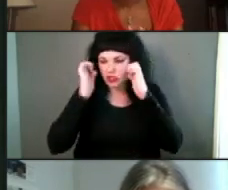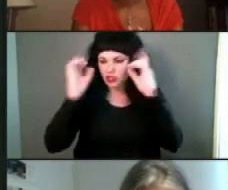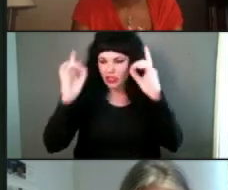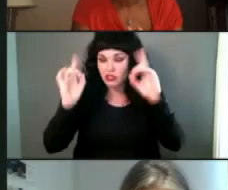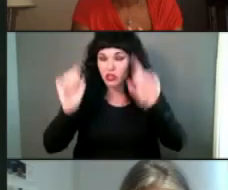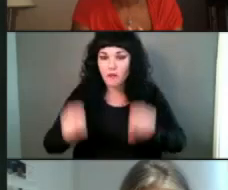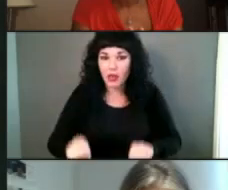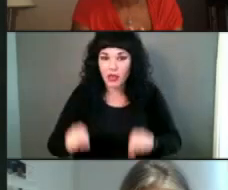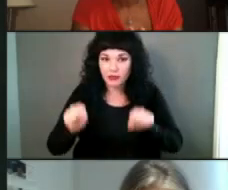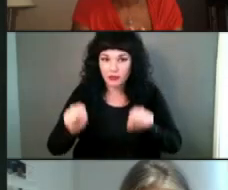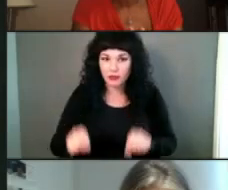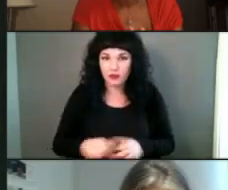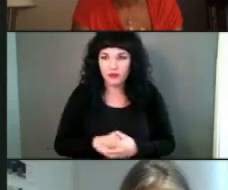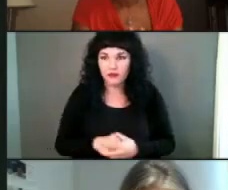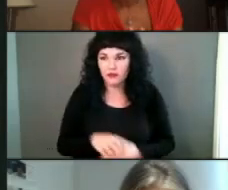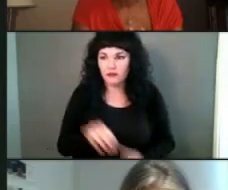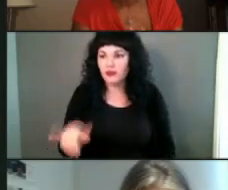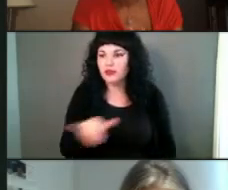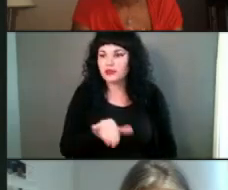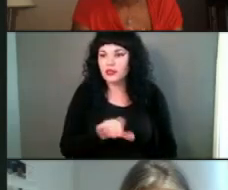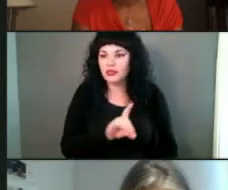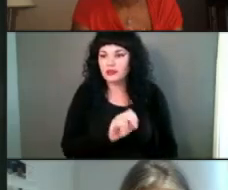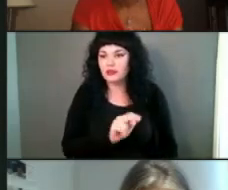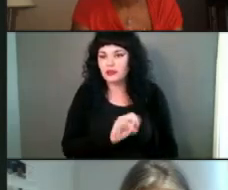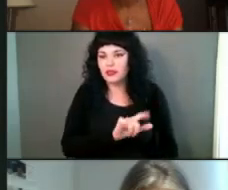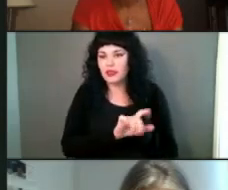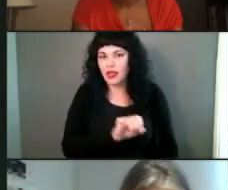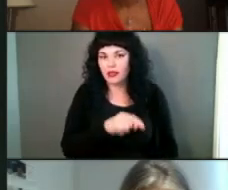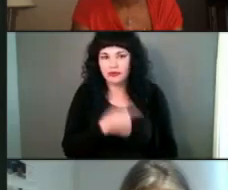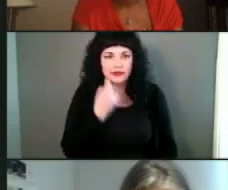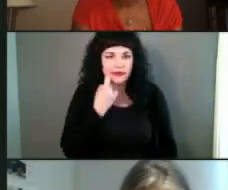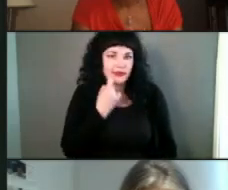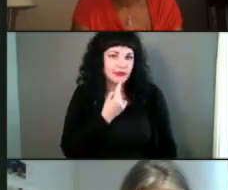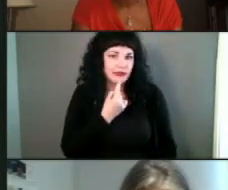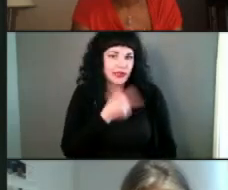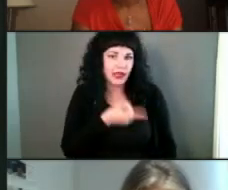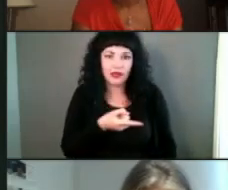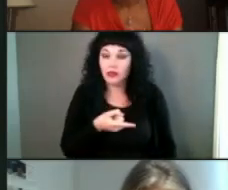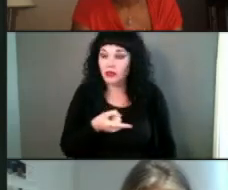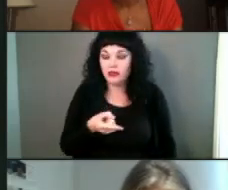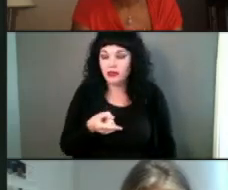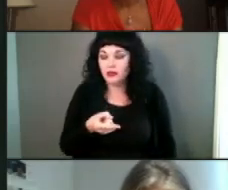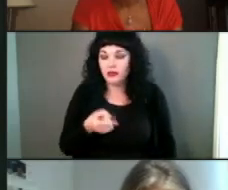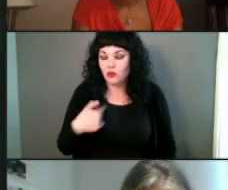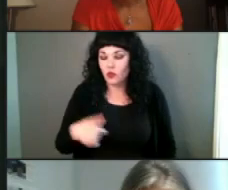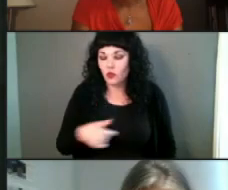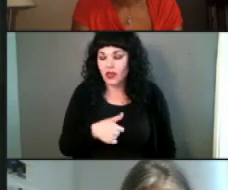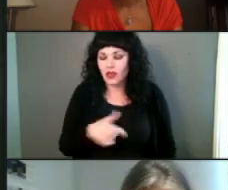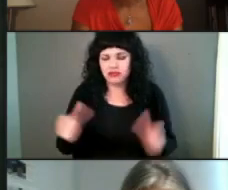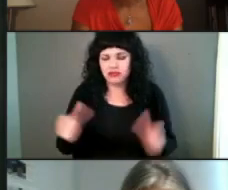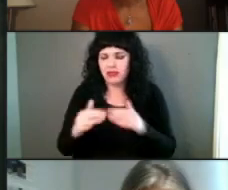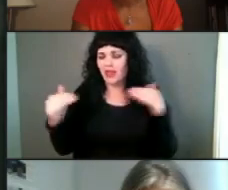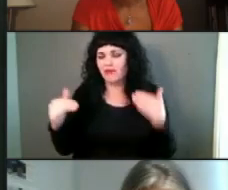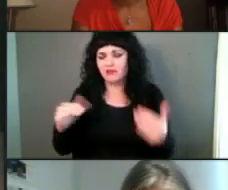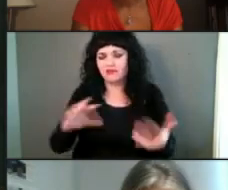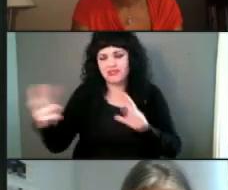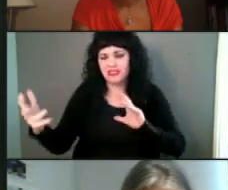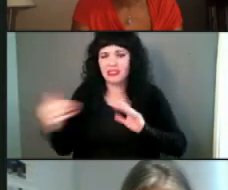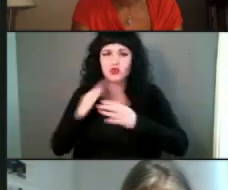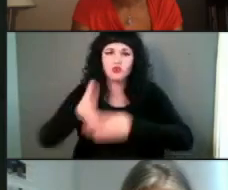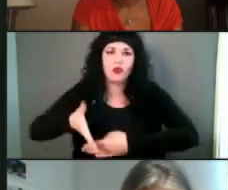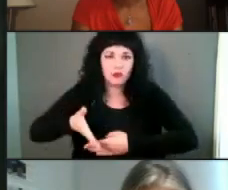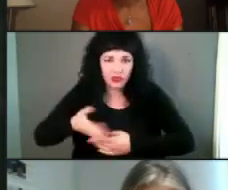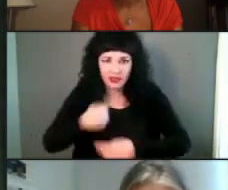just like Danielle said, the level of disruption that has been experienced, and not just disruption from shifting